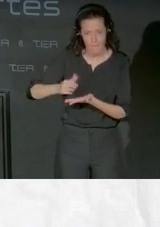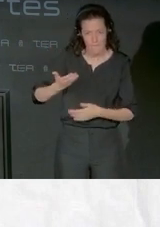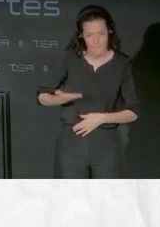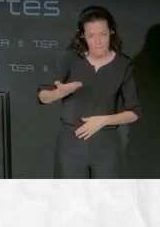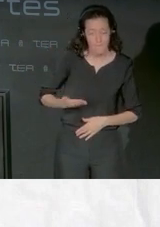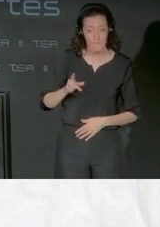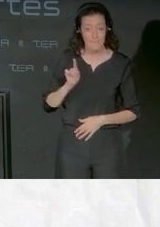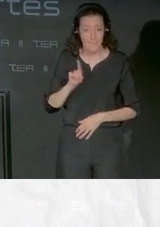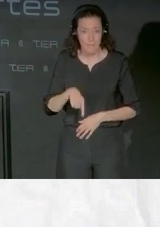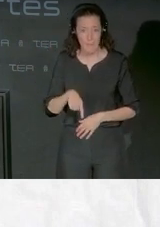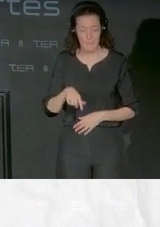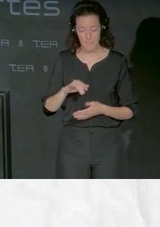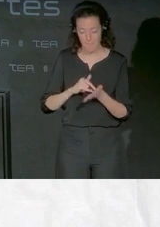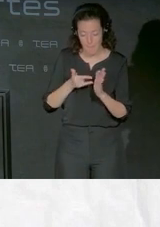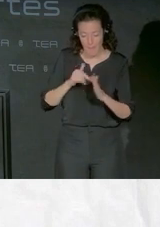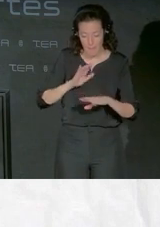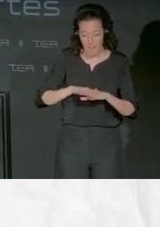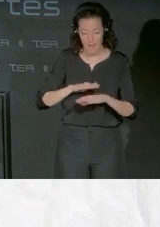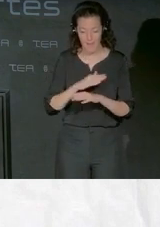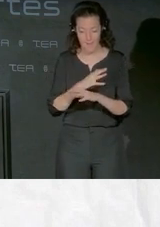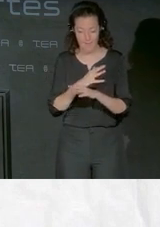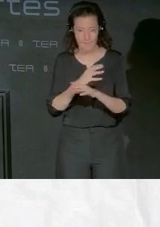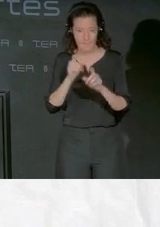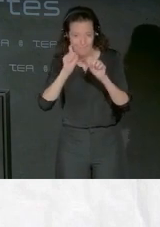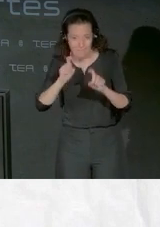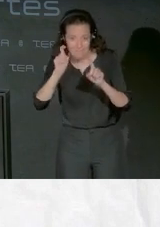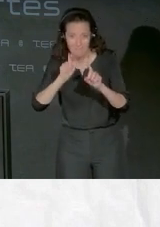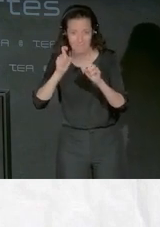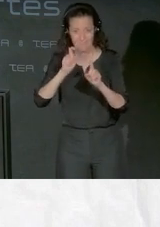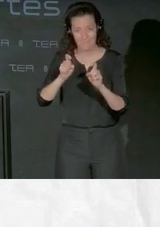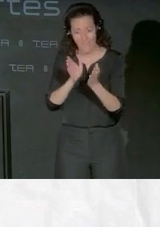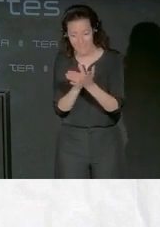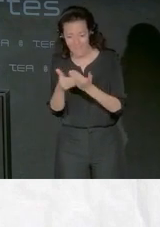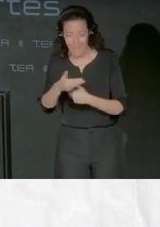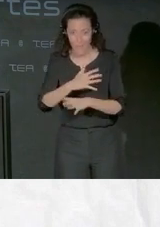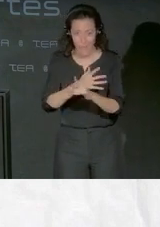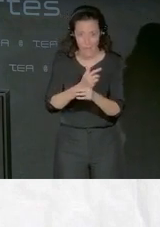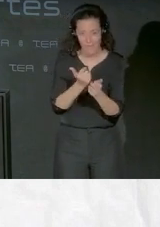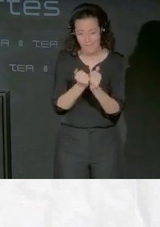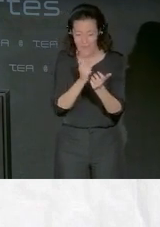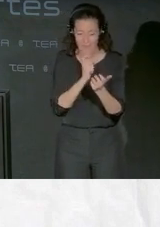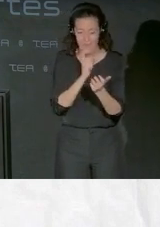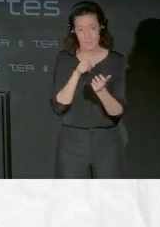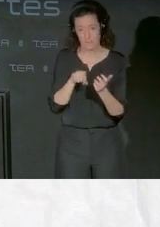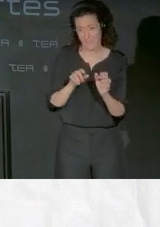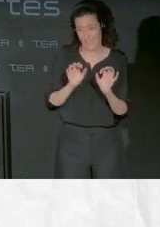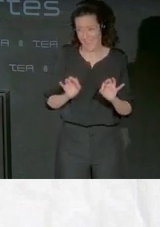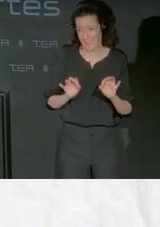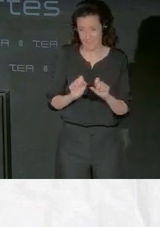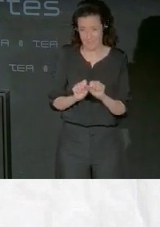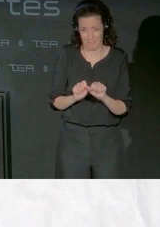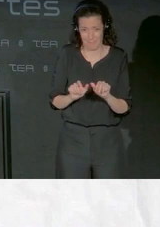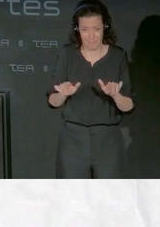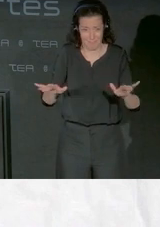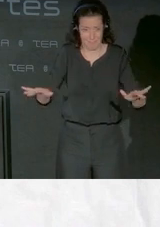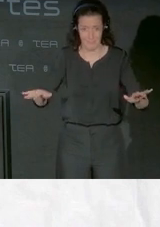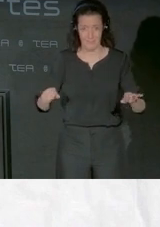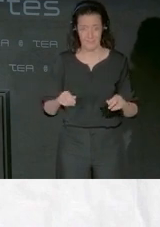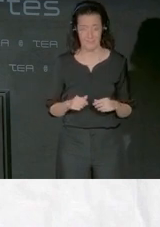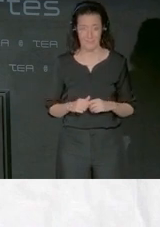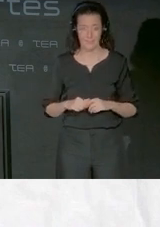important dimension that we see emerging. So what do we recommend in